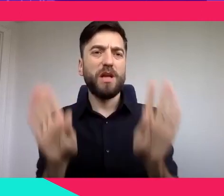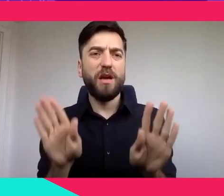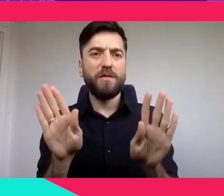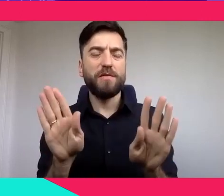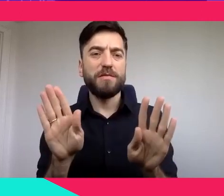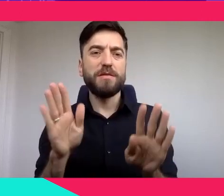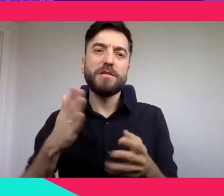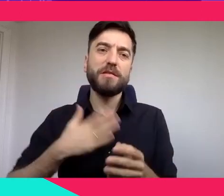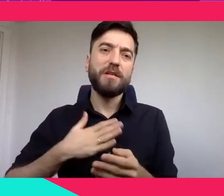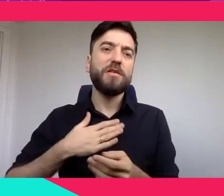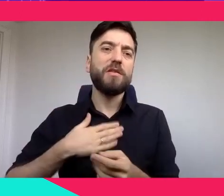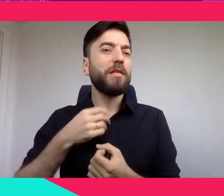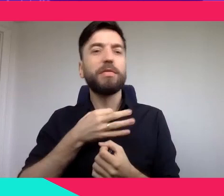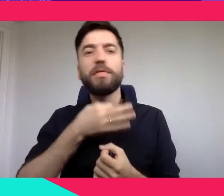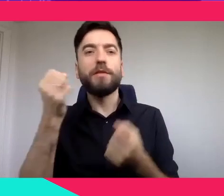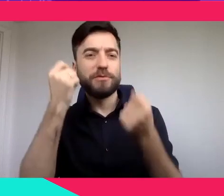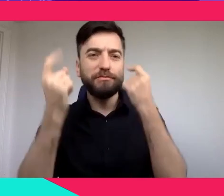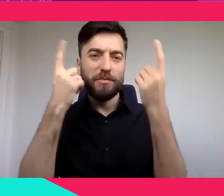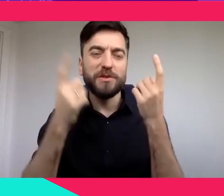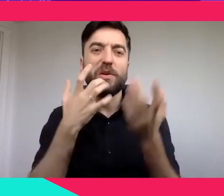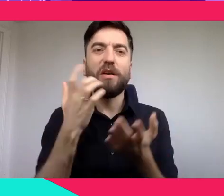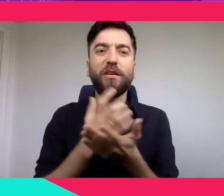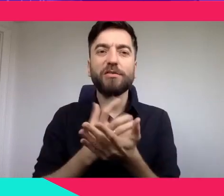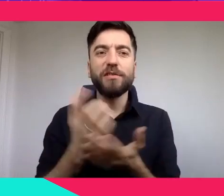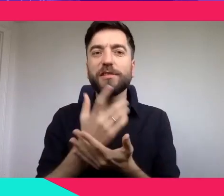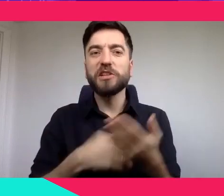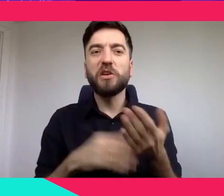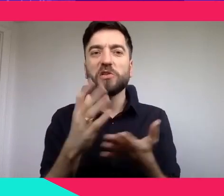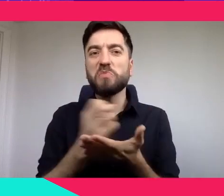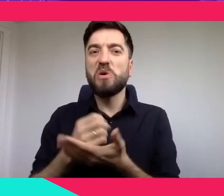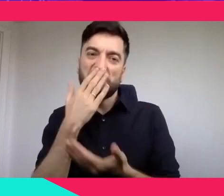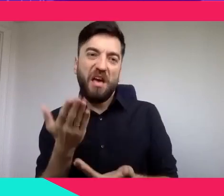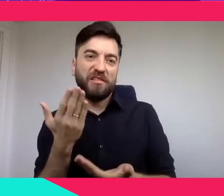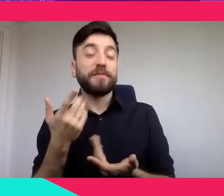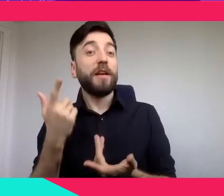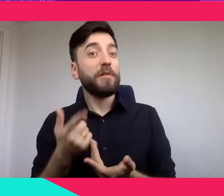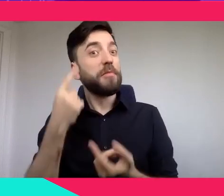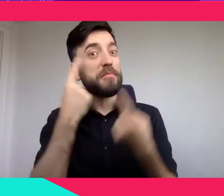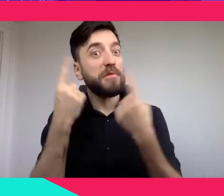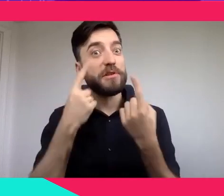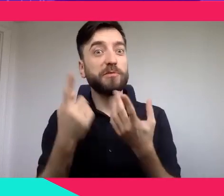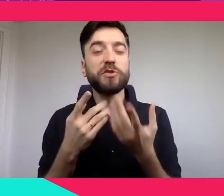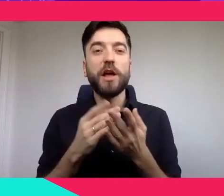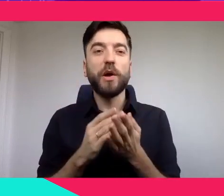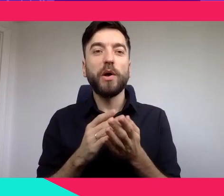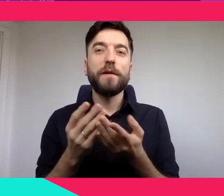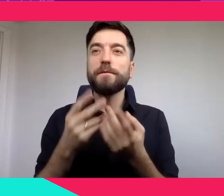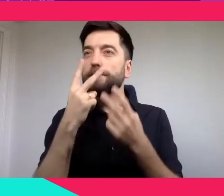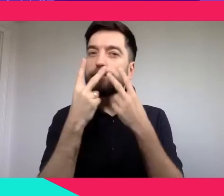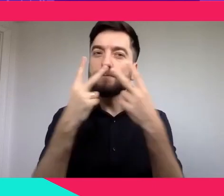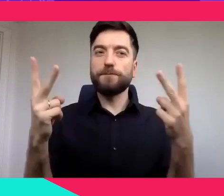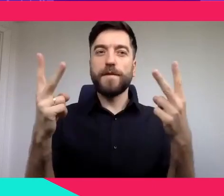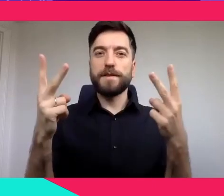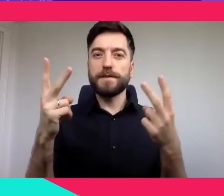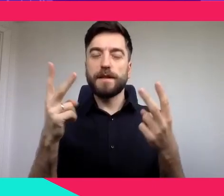to use the collections. We have a certain tunnel view due to our education, our training as art